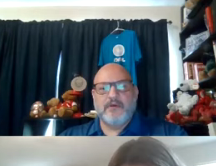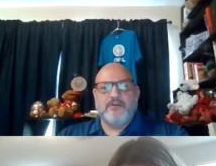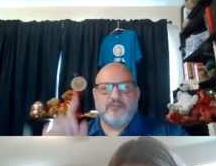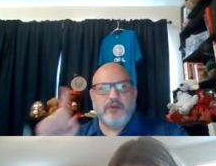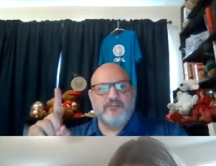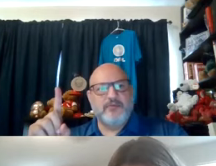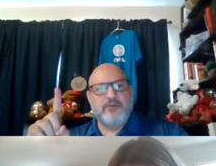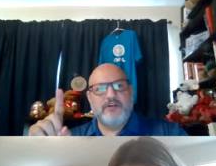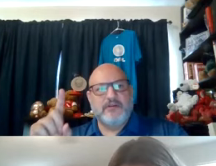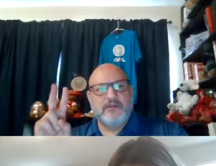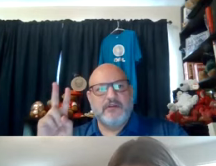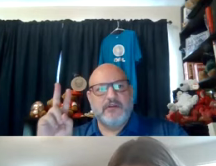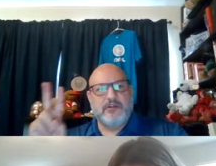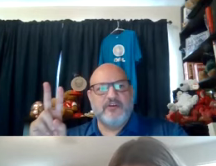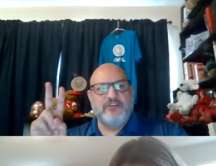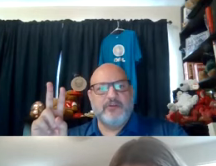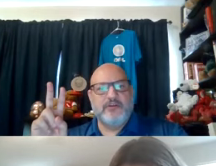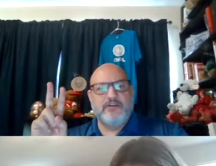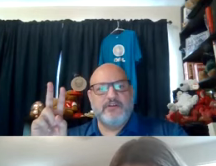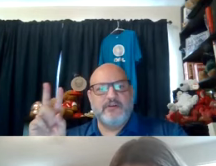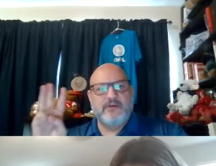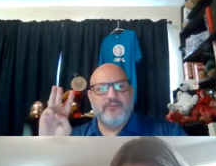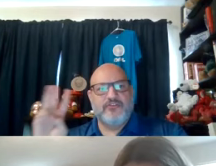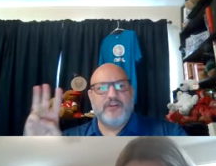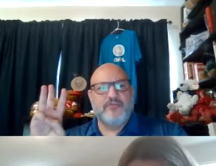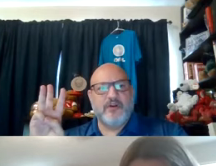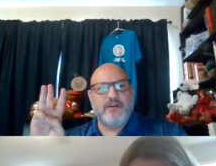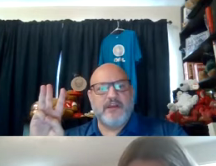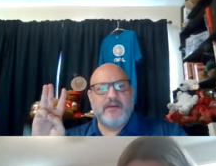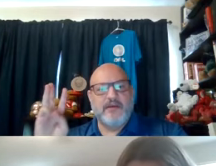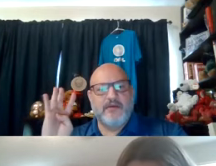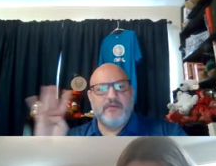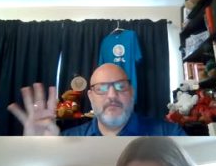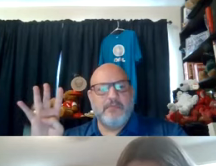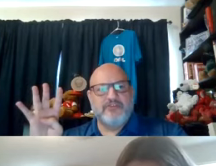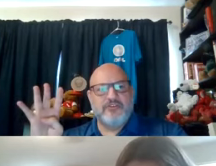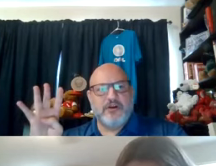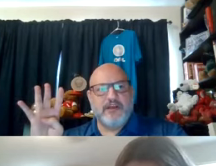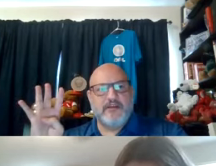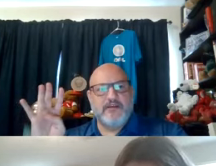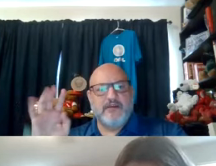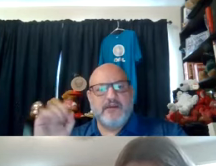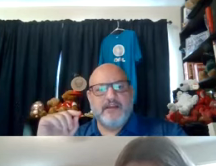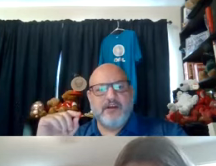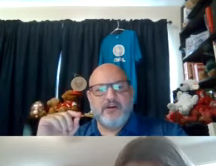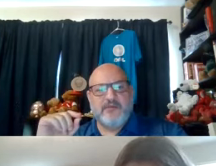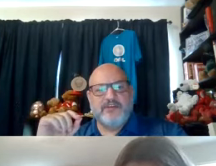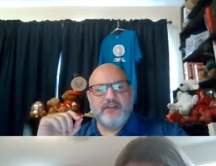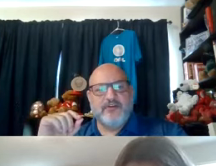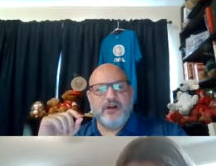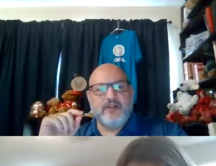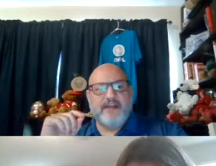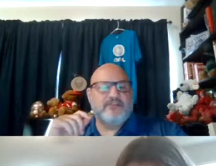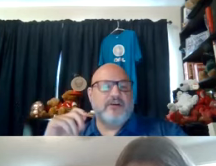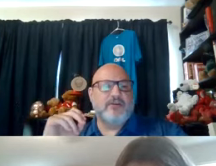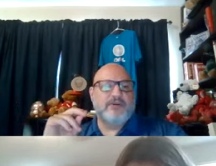Small subunit, large subunit, transfer RNA, messenger RNA, and they all come